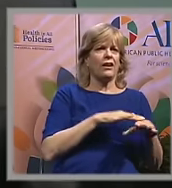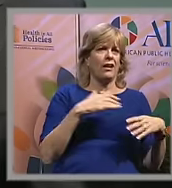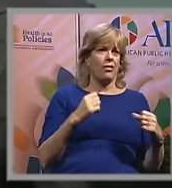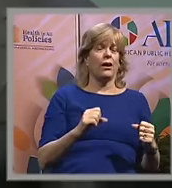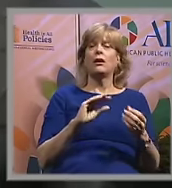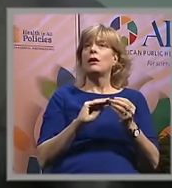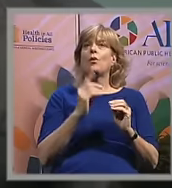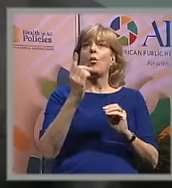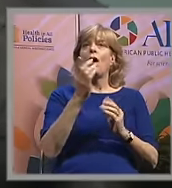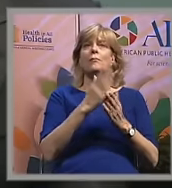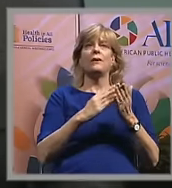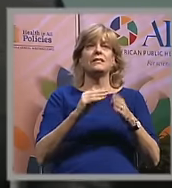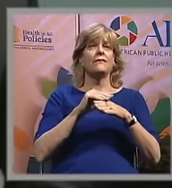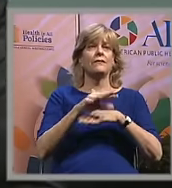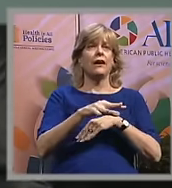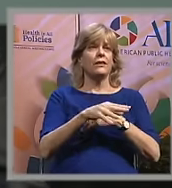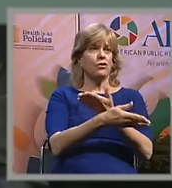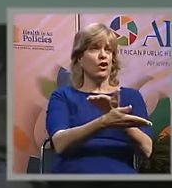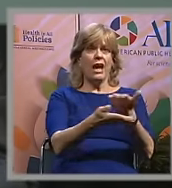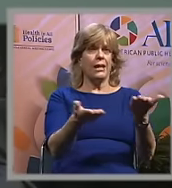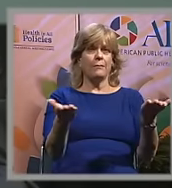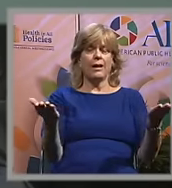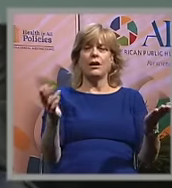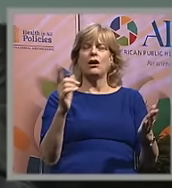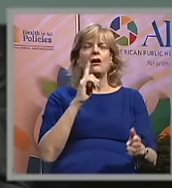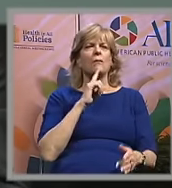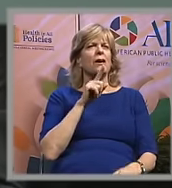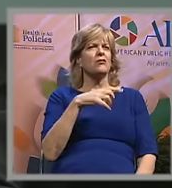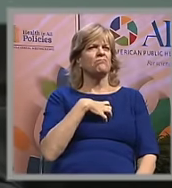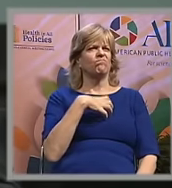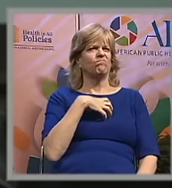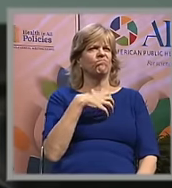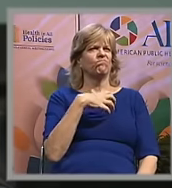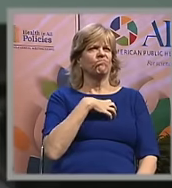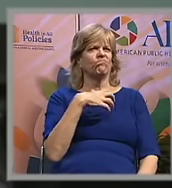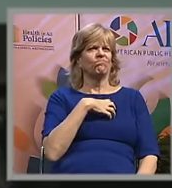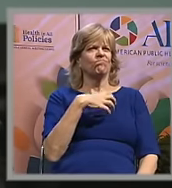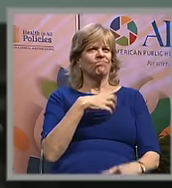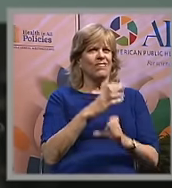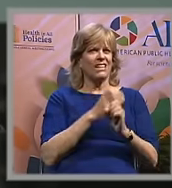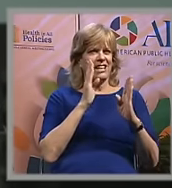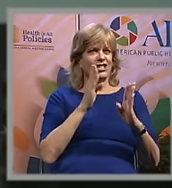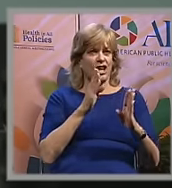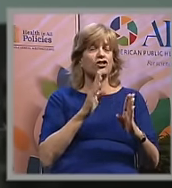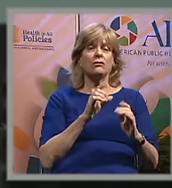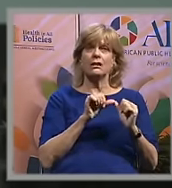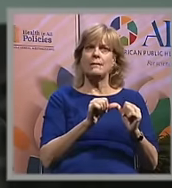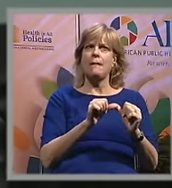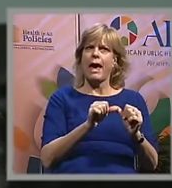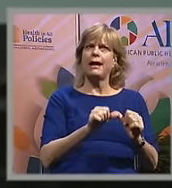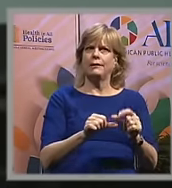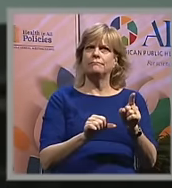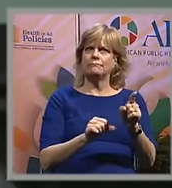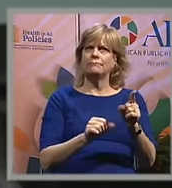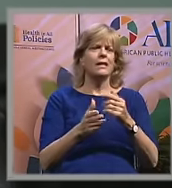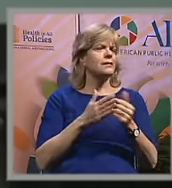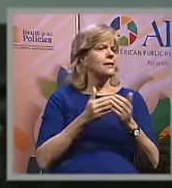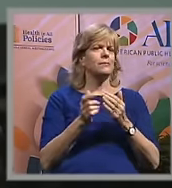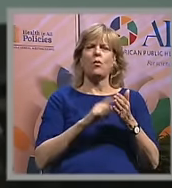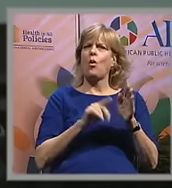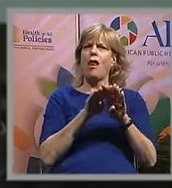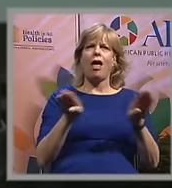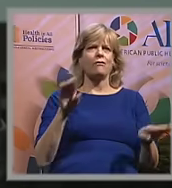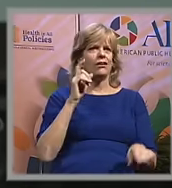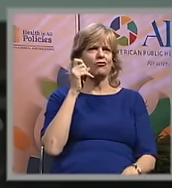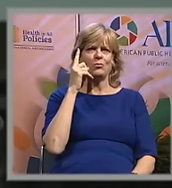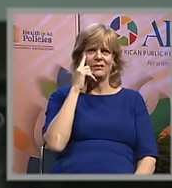number one piece of advice for anybody would be that the squeaky wheel gets the grease. So keep at it. It doesn't matter what level of government